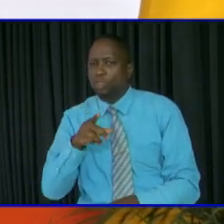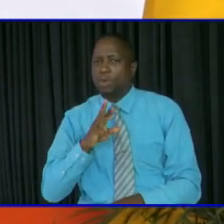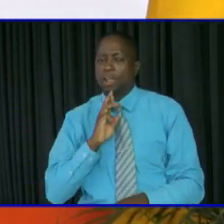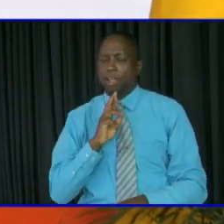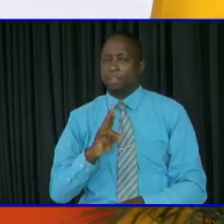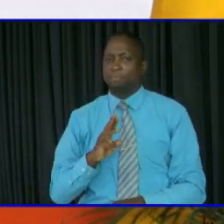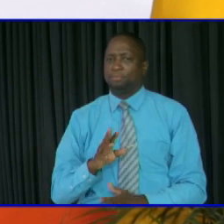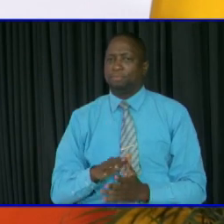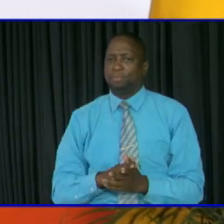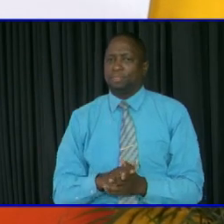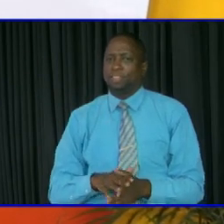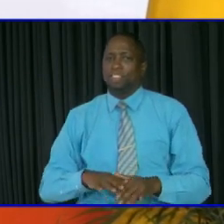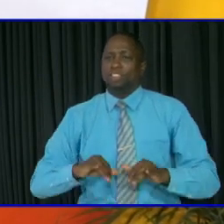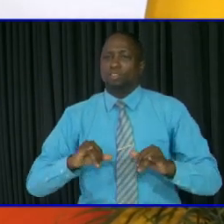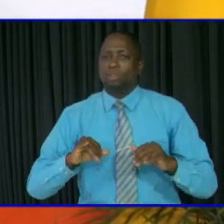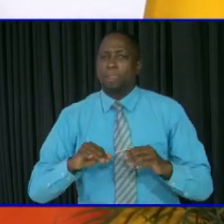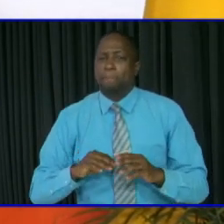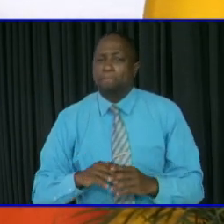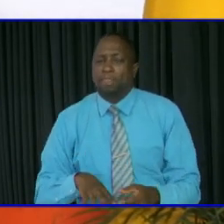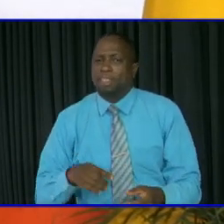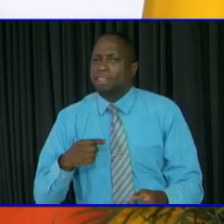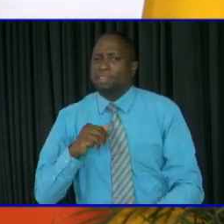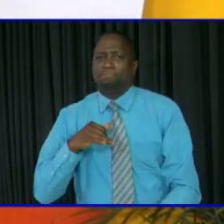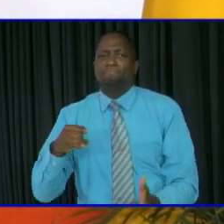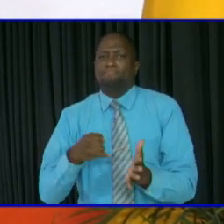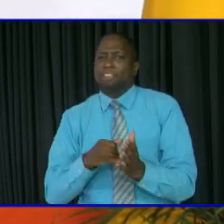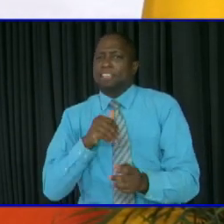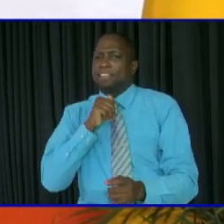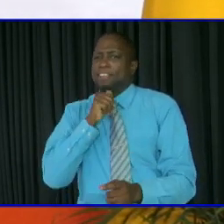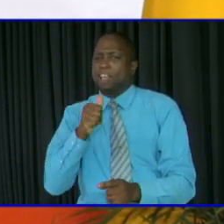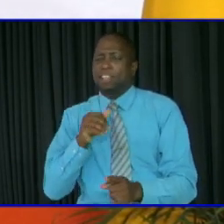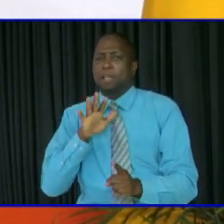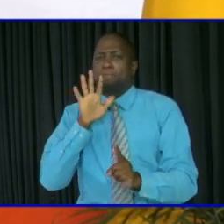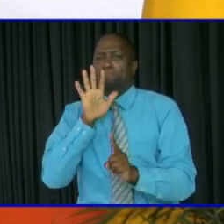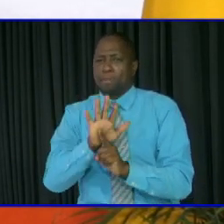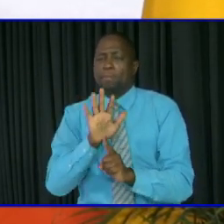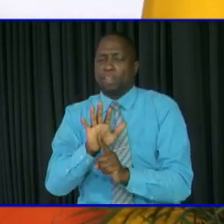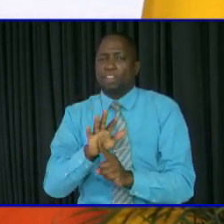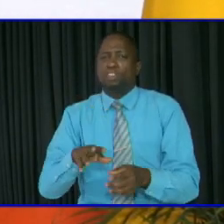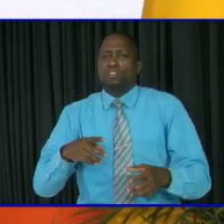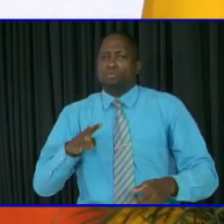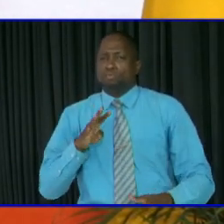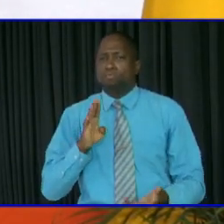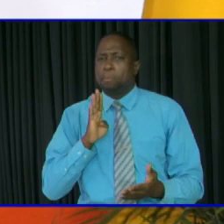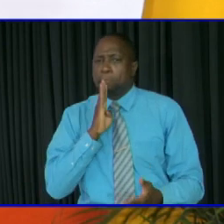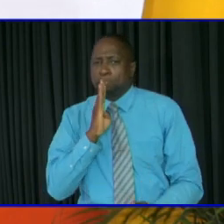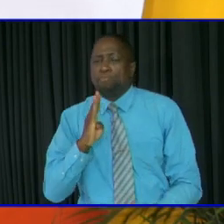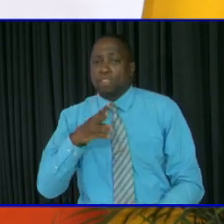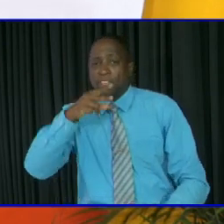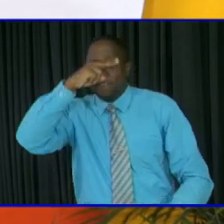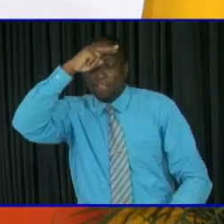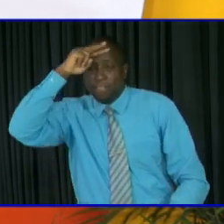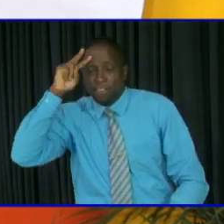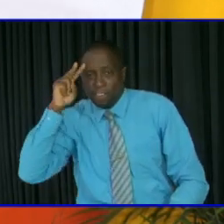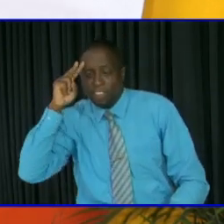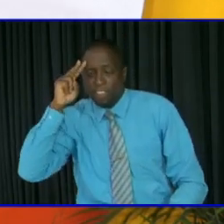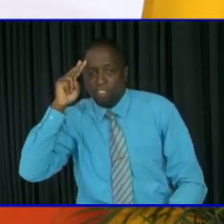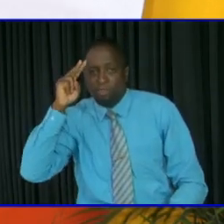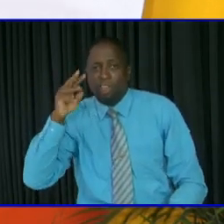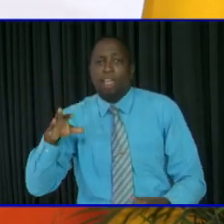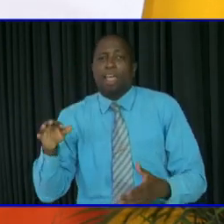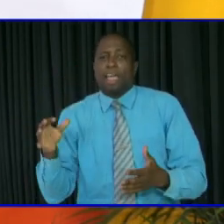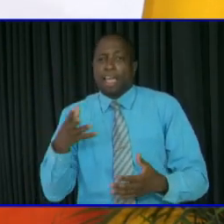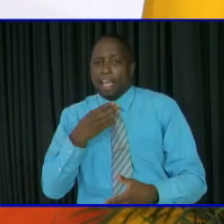that just as it is not popular to maintain chastity these days, it is not a popular thing to be a true